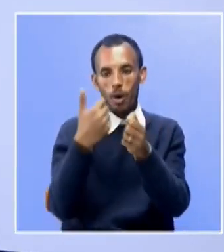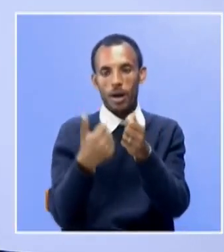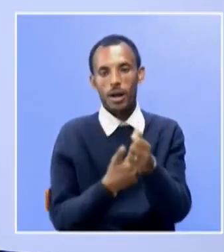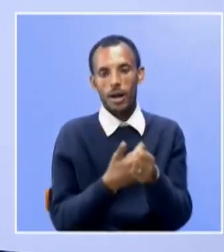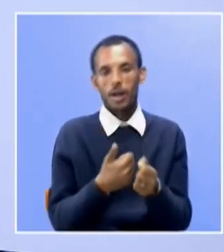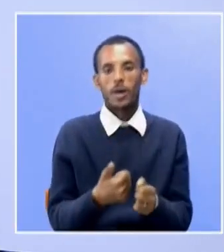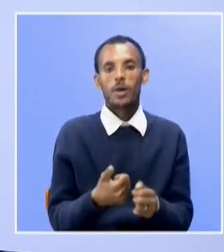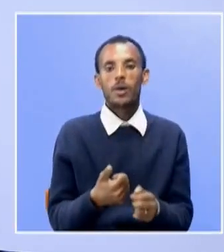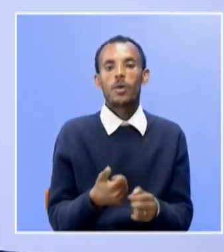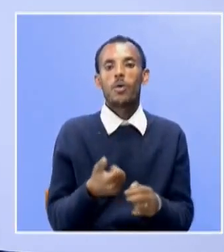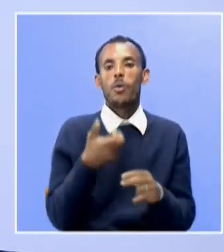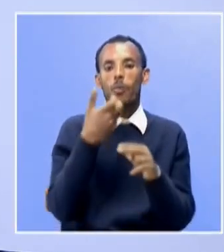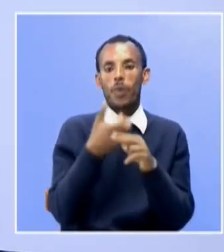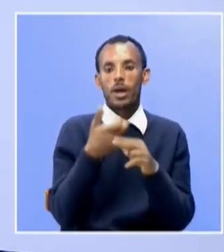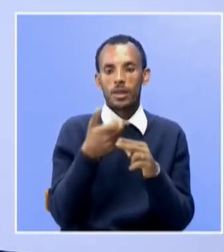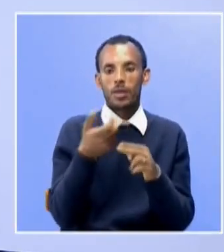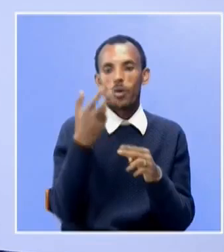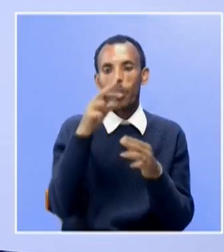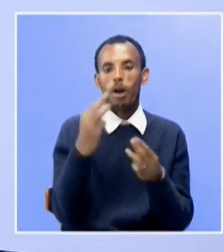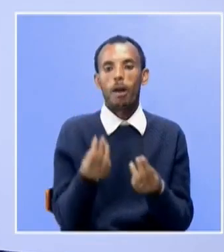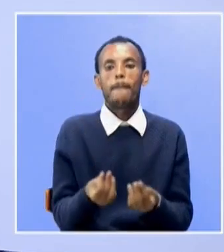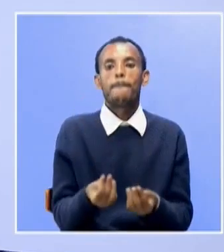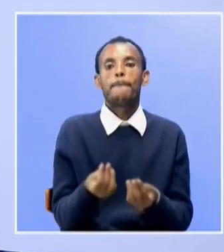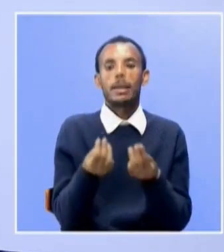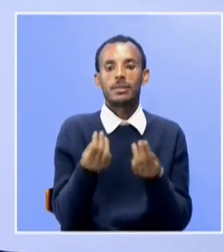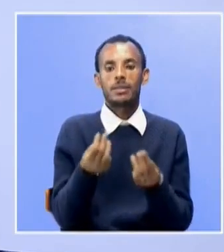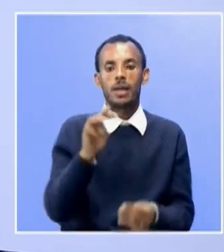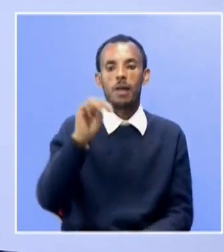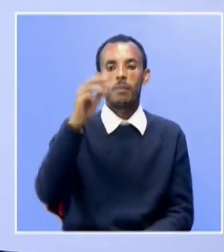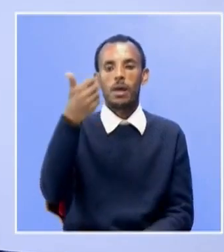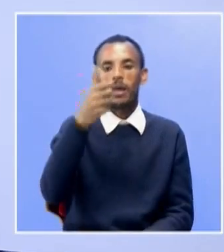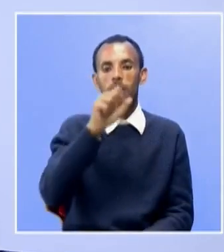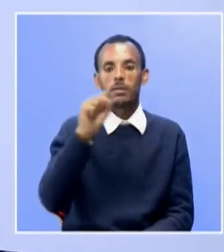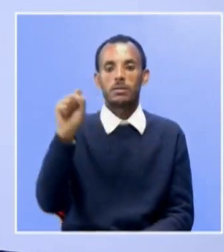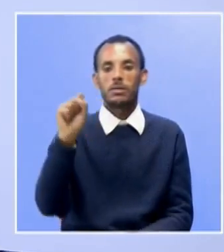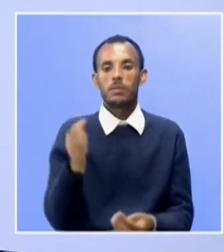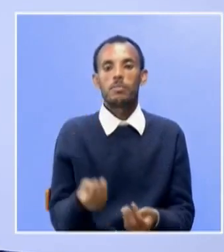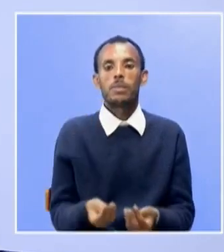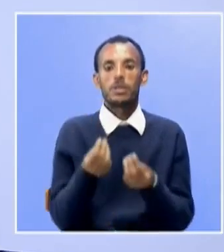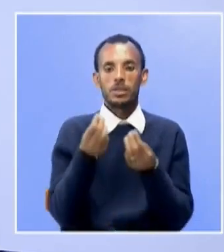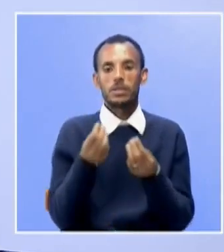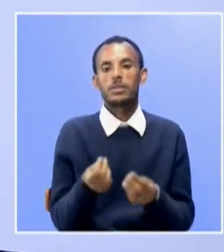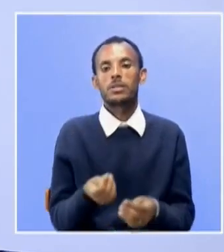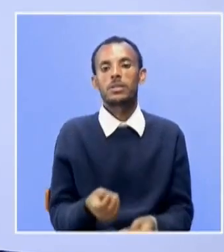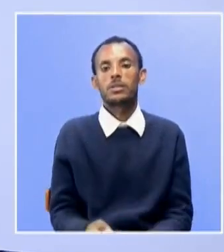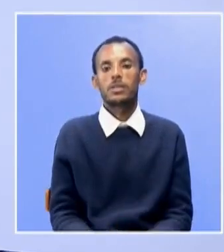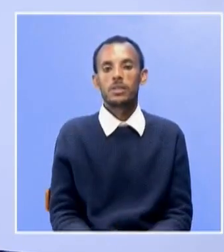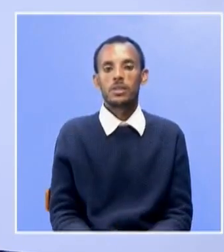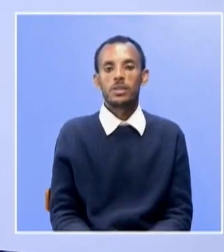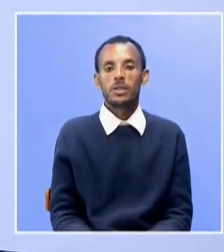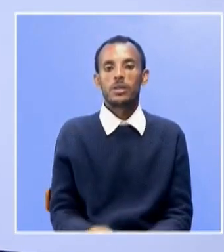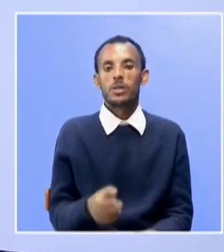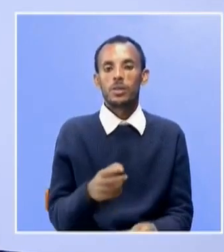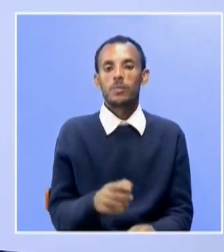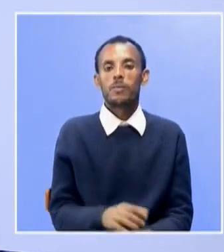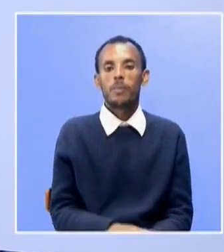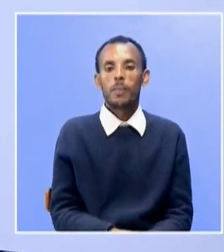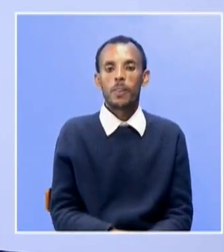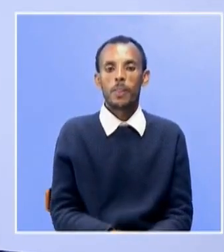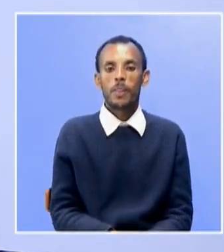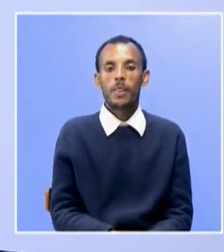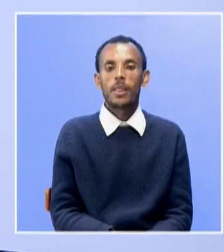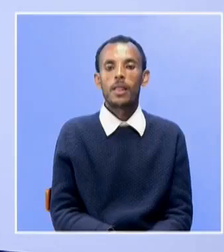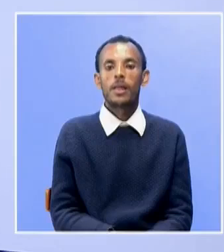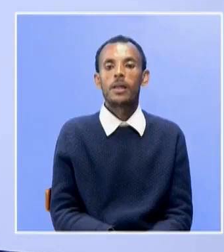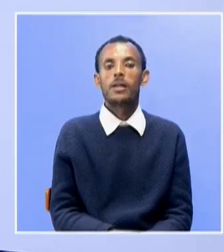Weight or mass. It's better to say it's weight or mass. It's